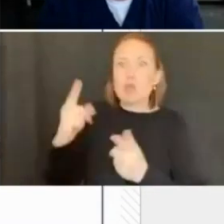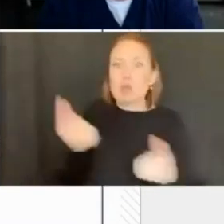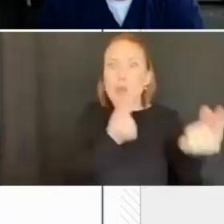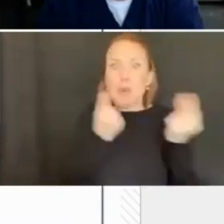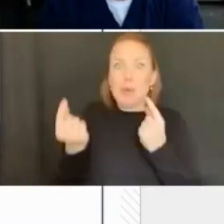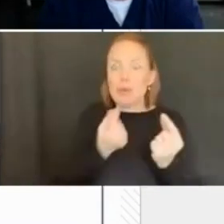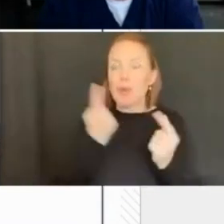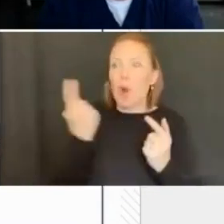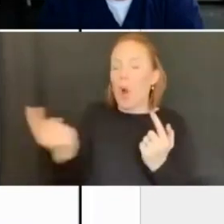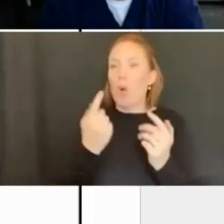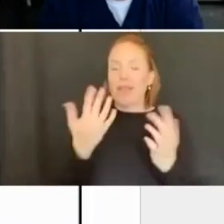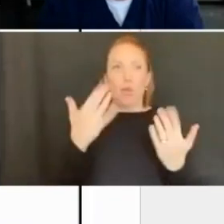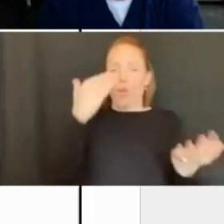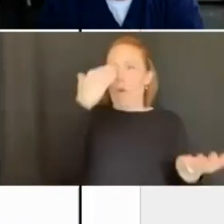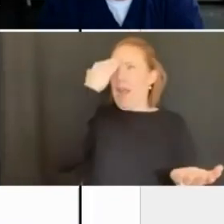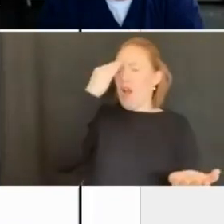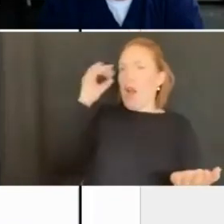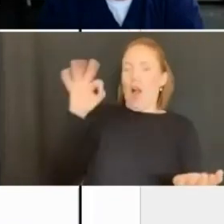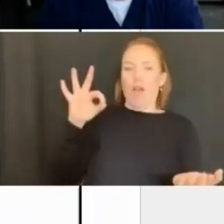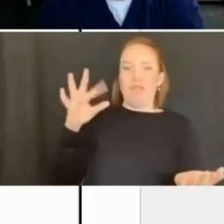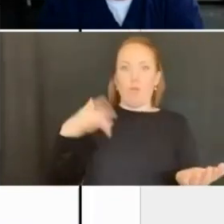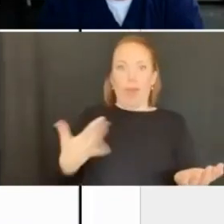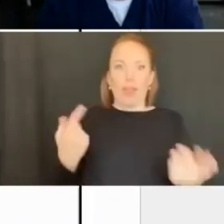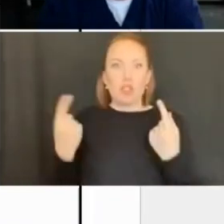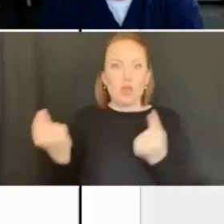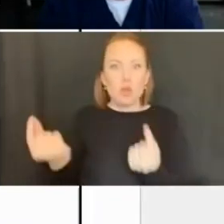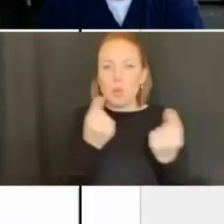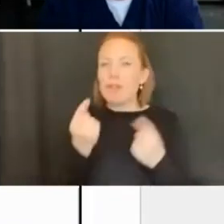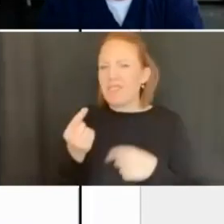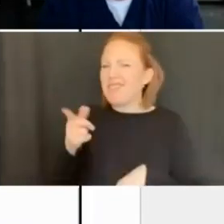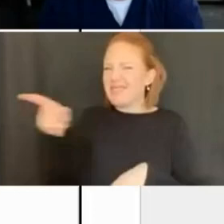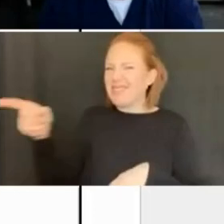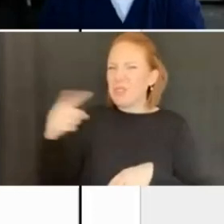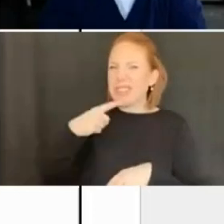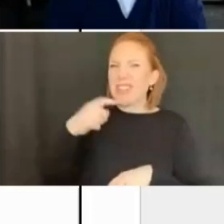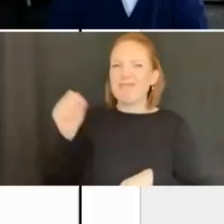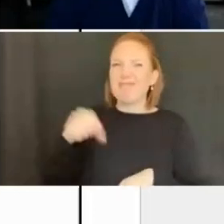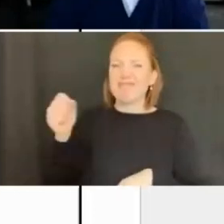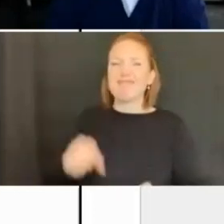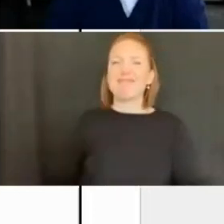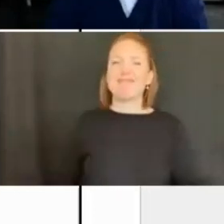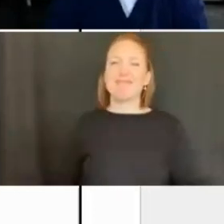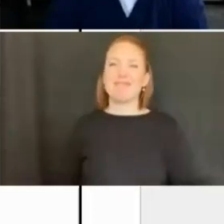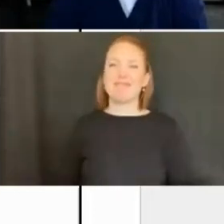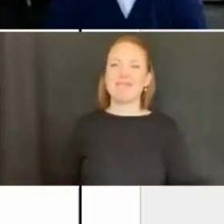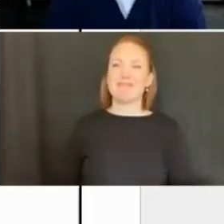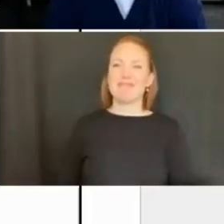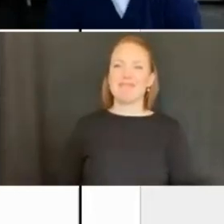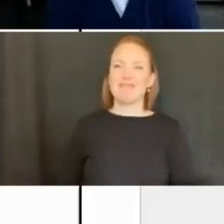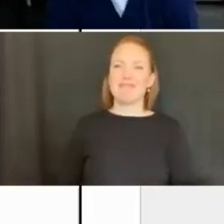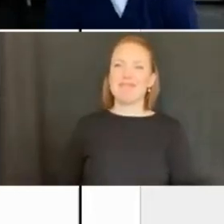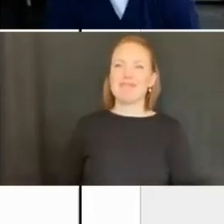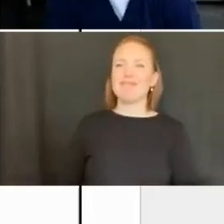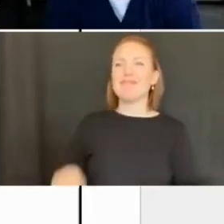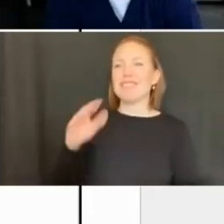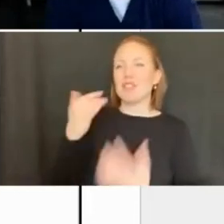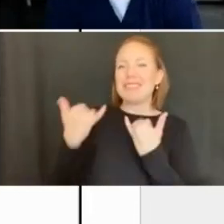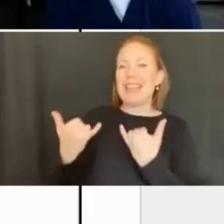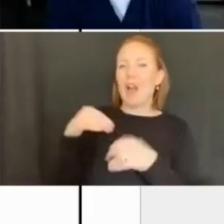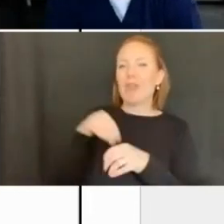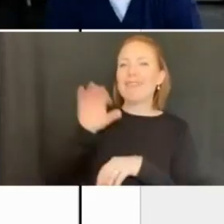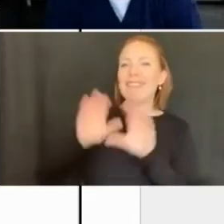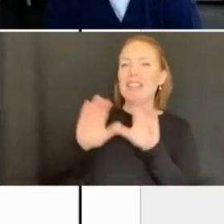be just mindful of everybody's whereabouts, like you said. Just a quick in the chat before we finish out with these slides I